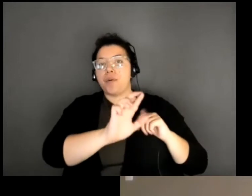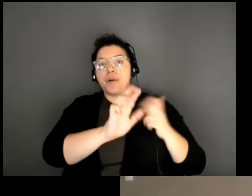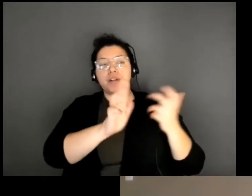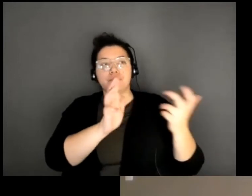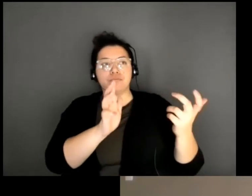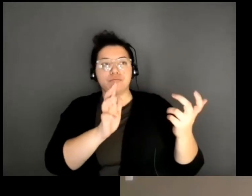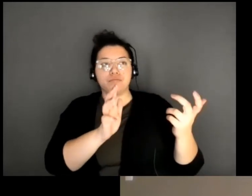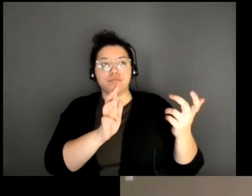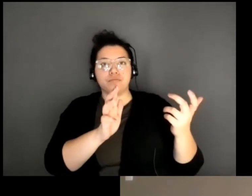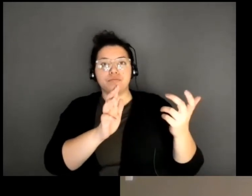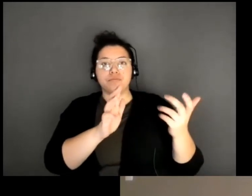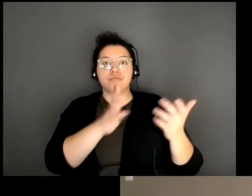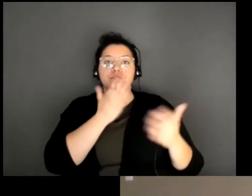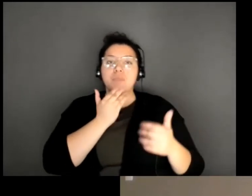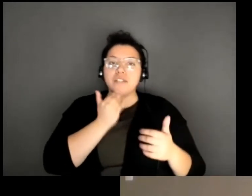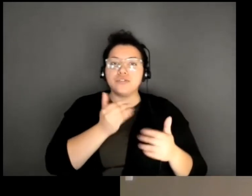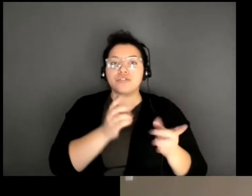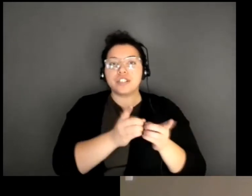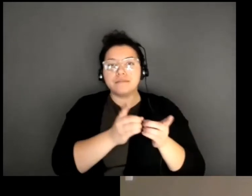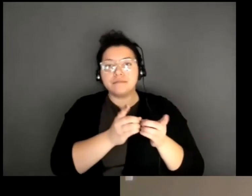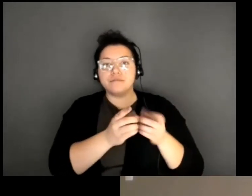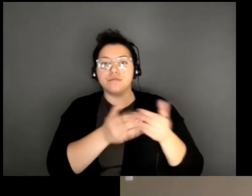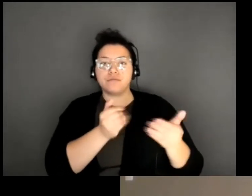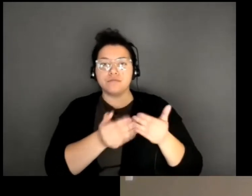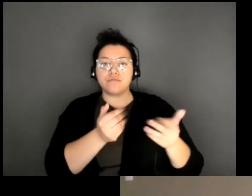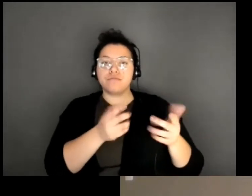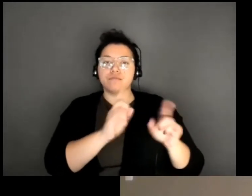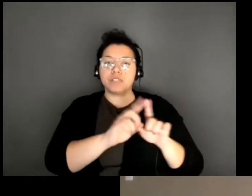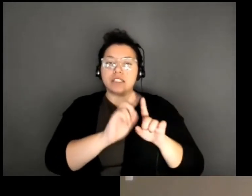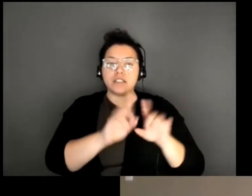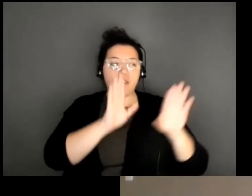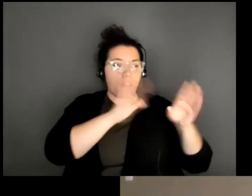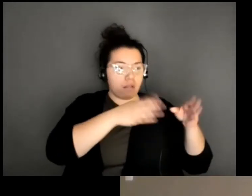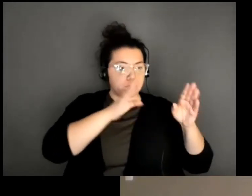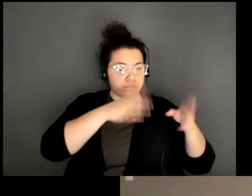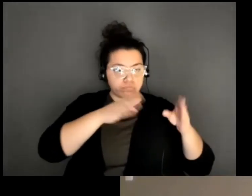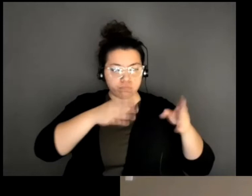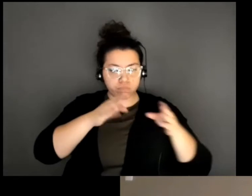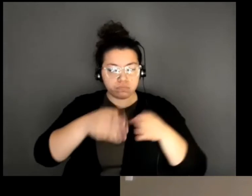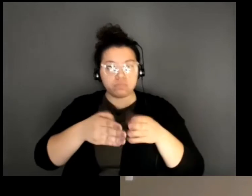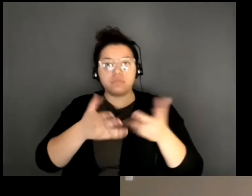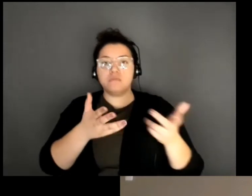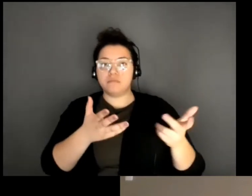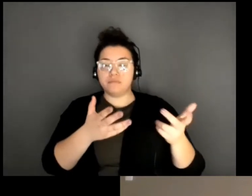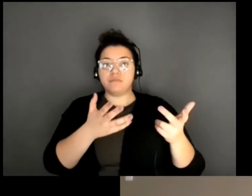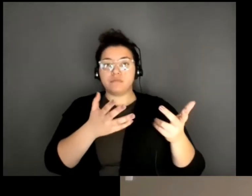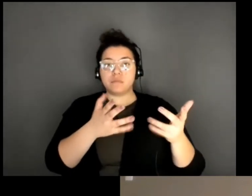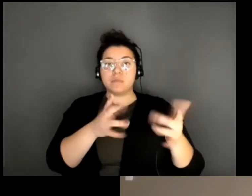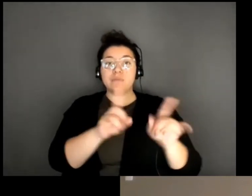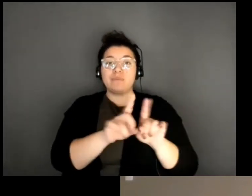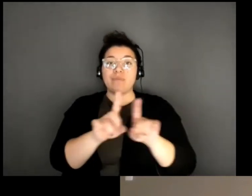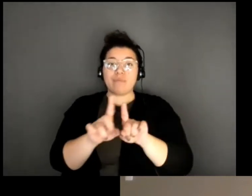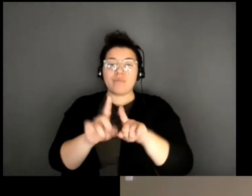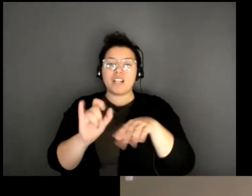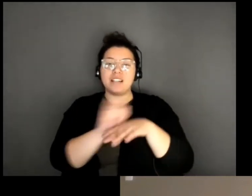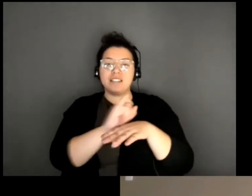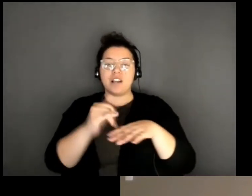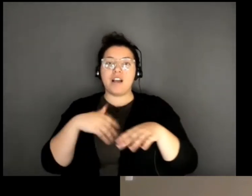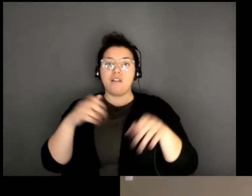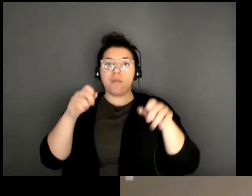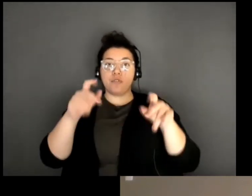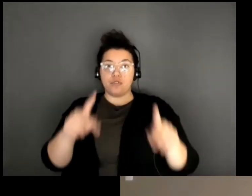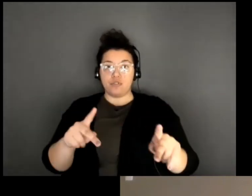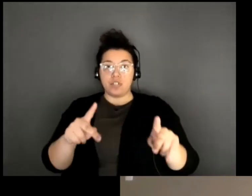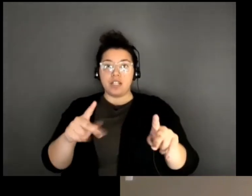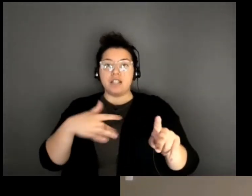in pastry, those types of things. On the other side of that, you get the opportunity to rotate through